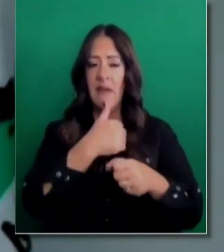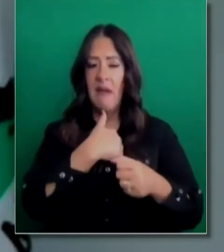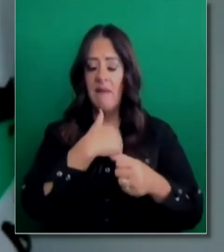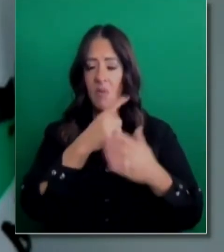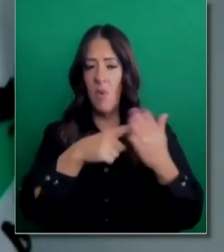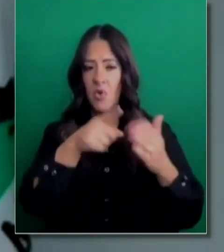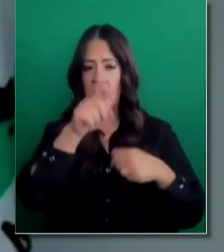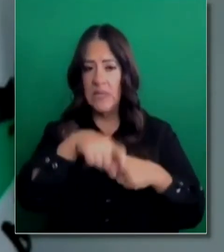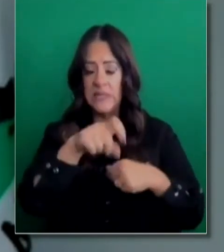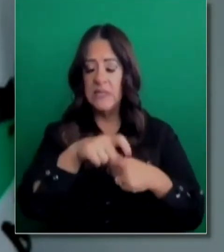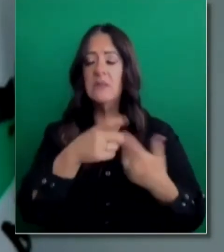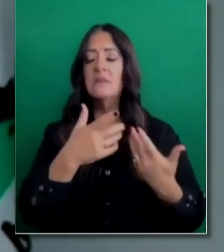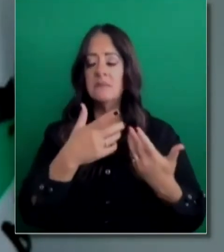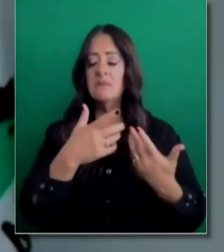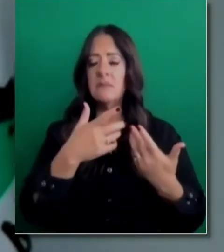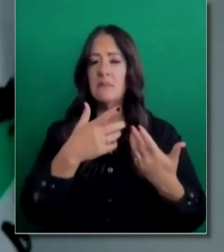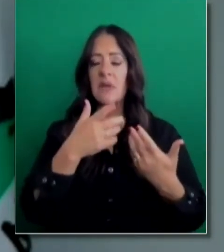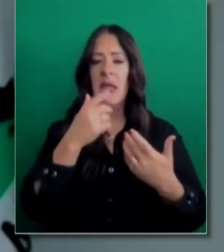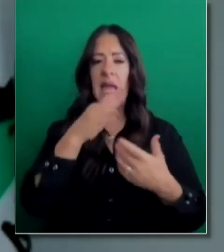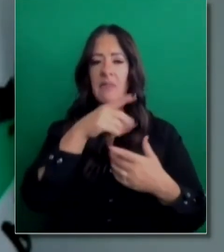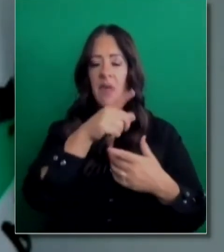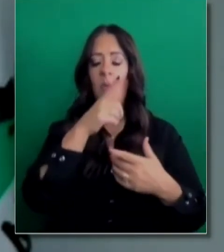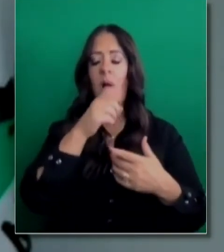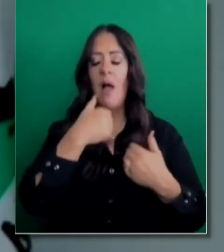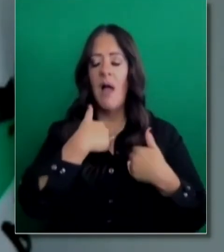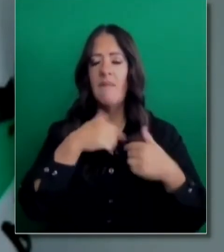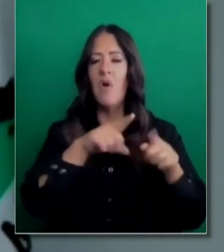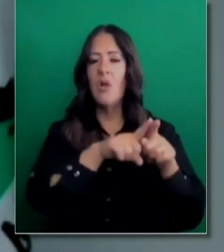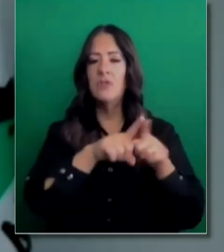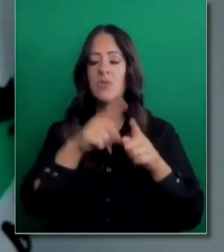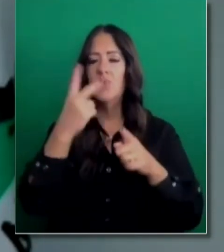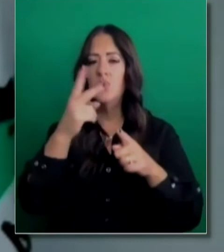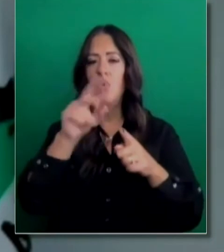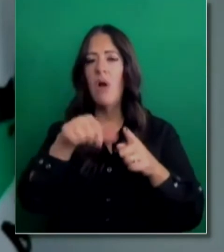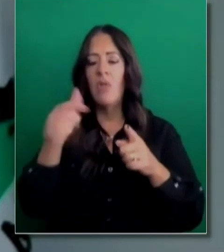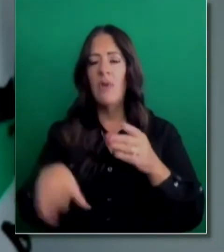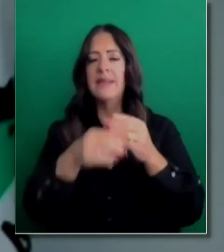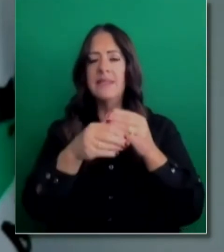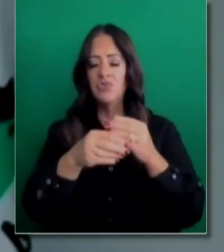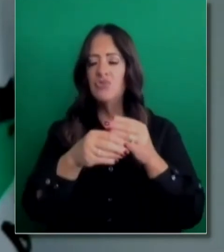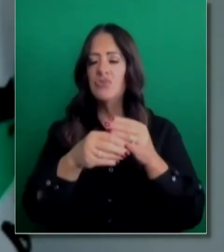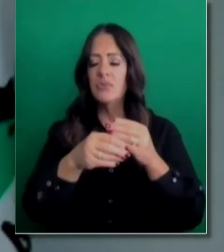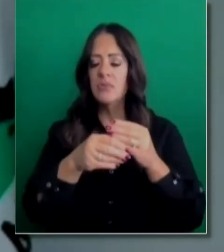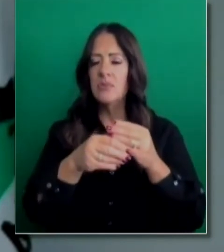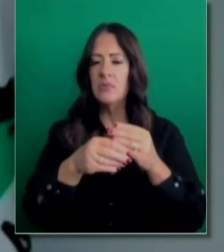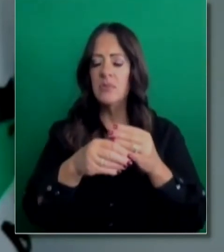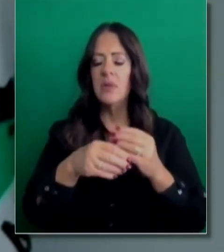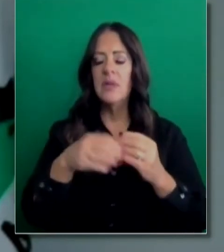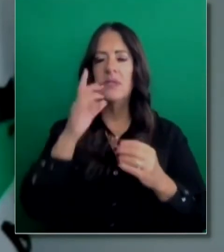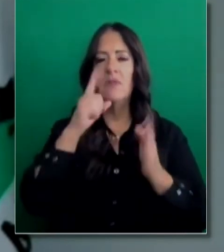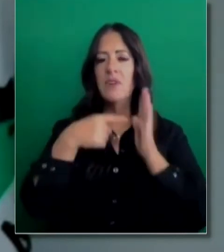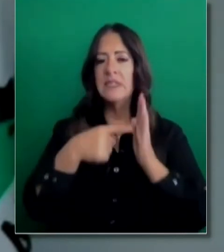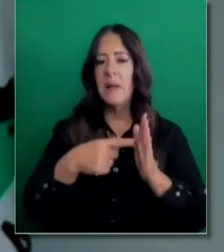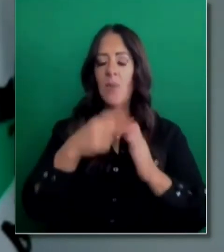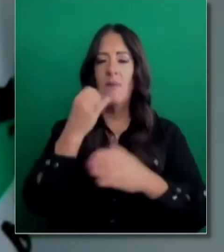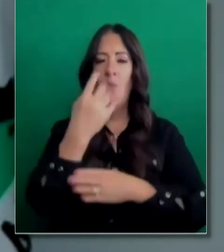broadly has access to additional oxygen so that if a facility reaches internal disaster from the point of